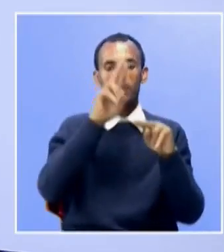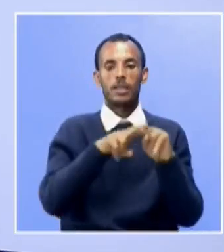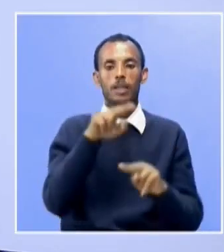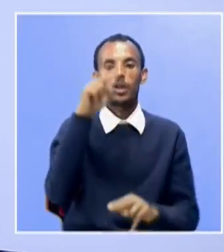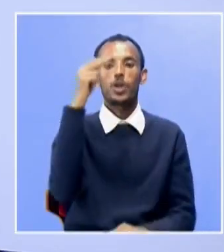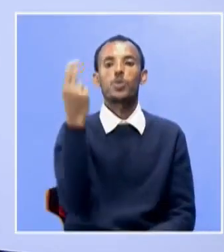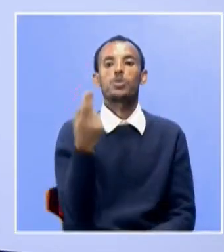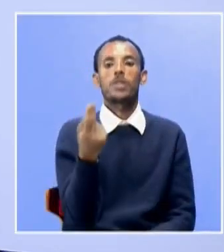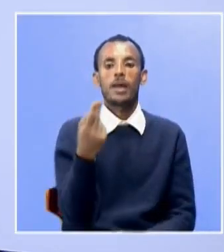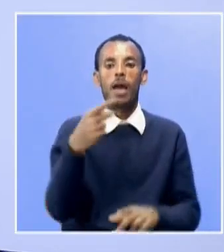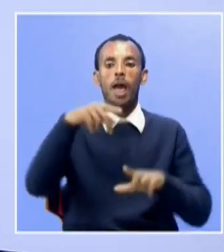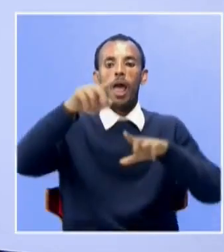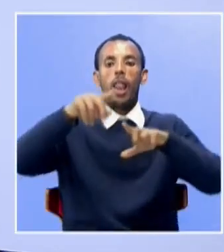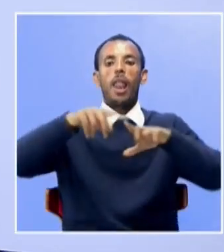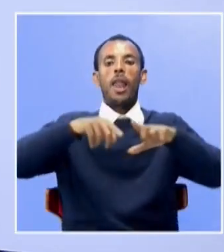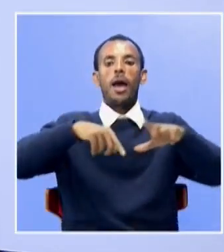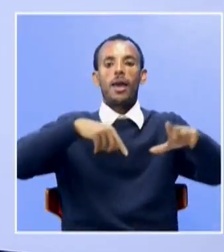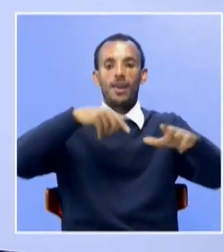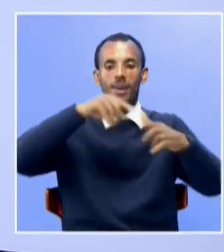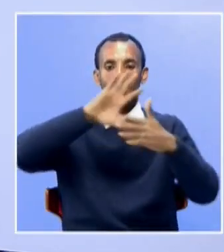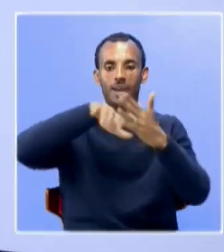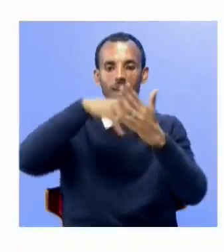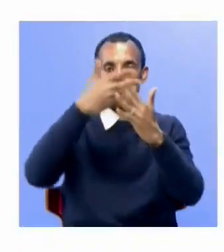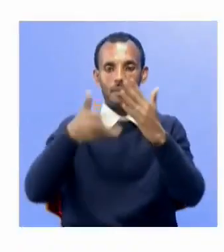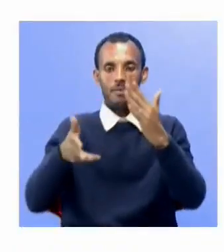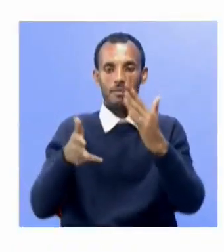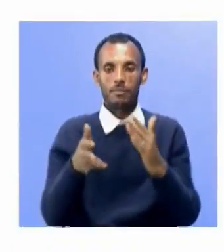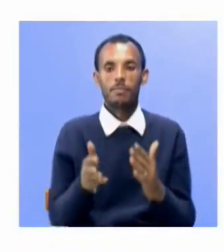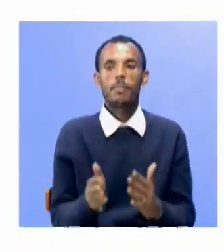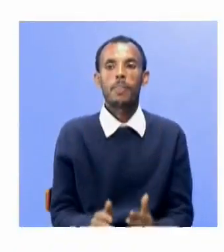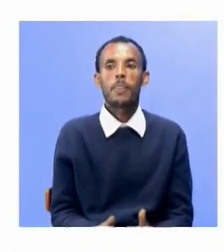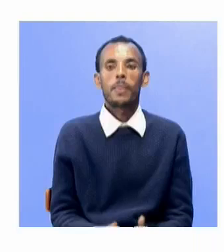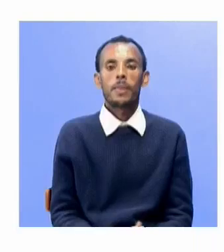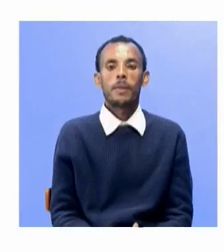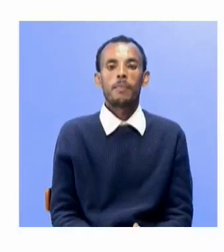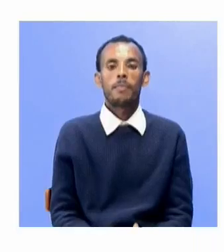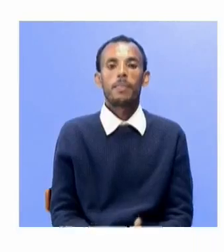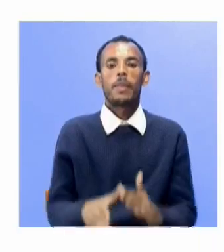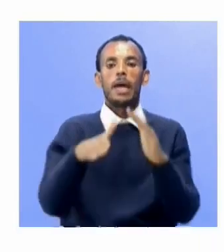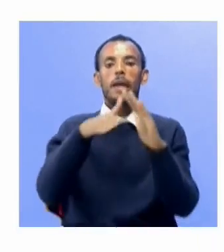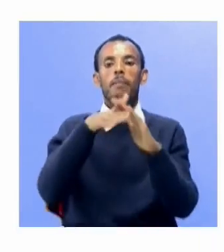using a line graph. So represent